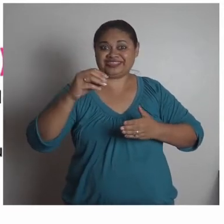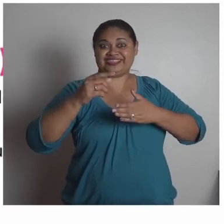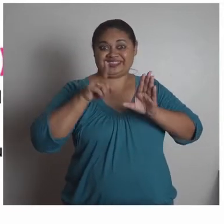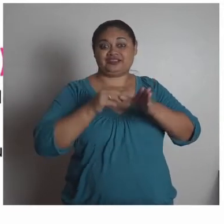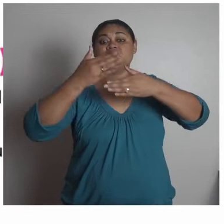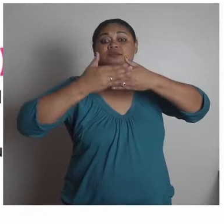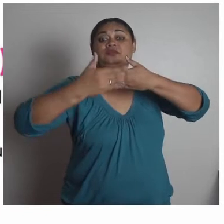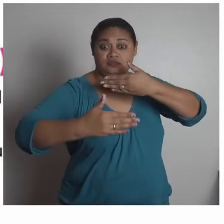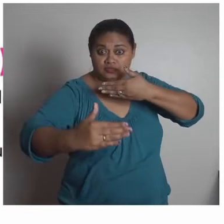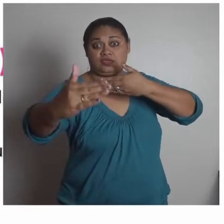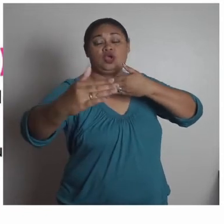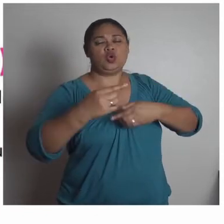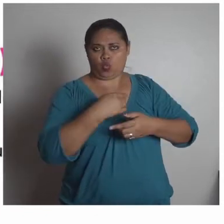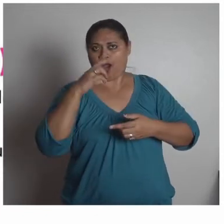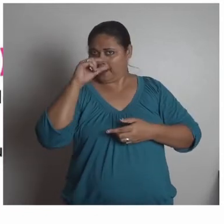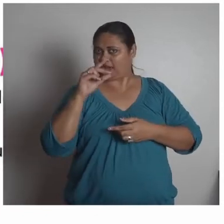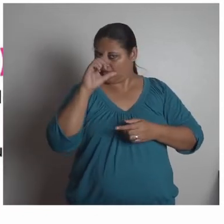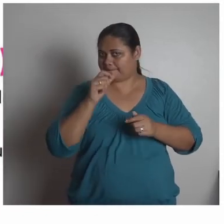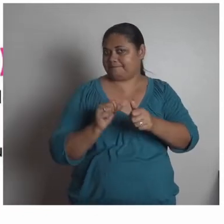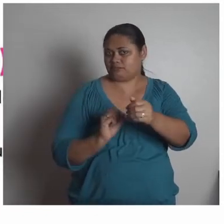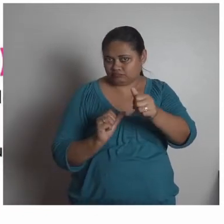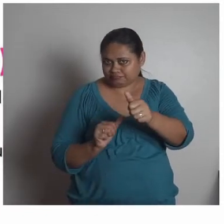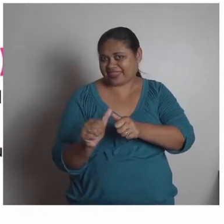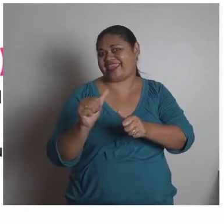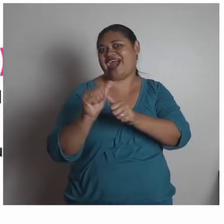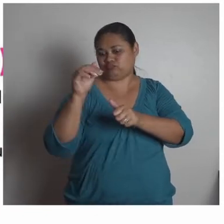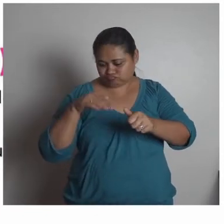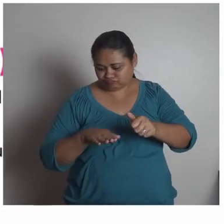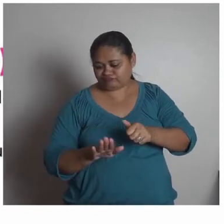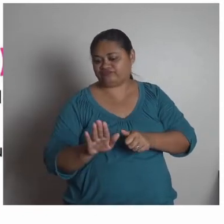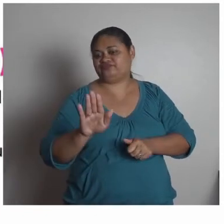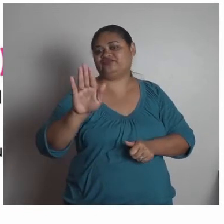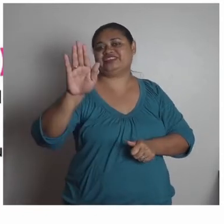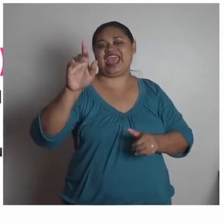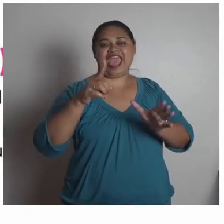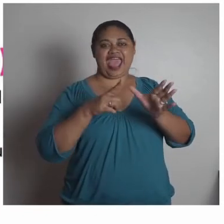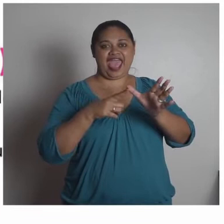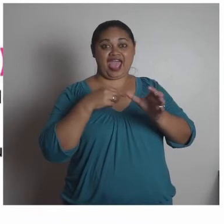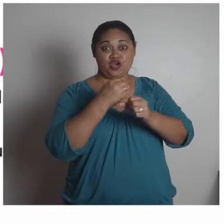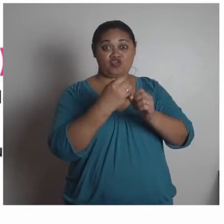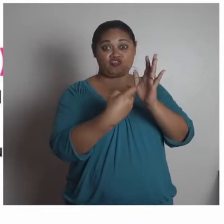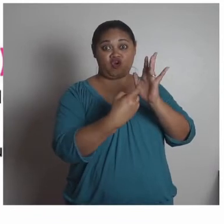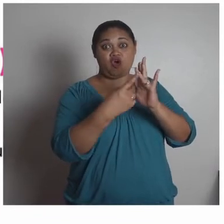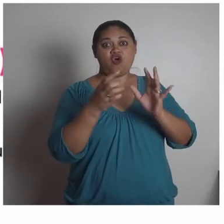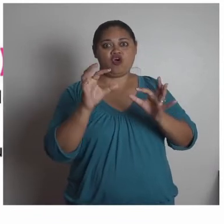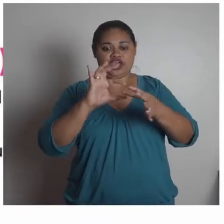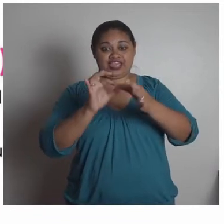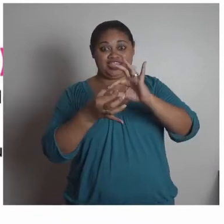10, 15, 20, 30 years, we are going to have to be able to be better at doing the work